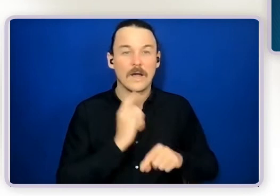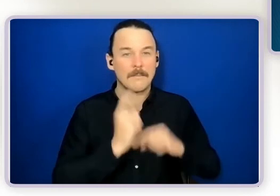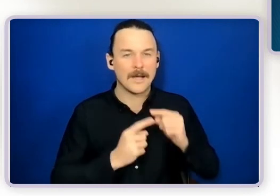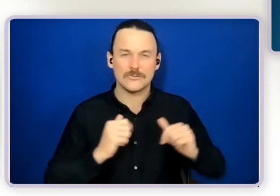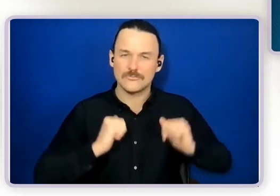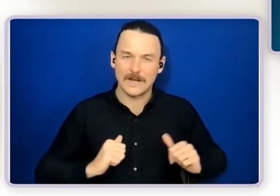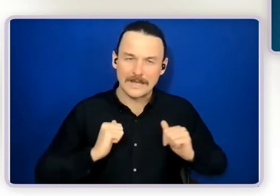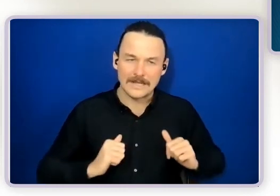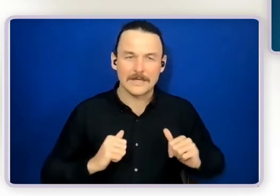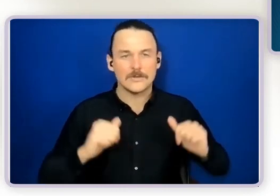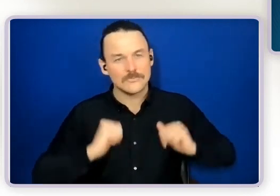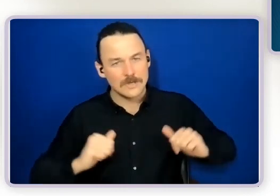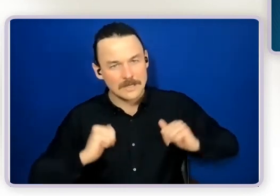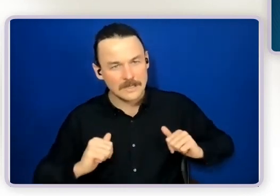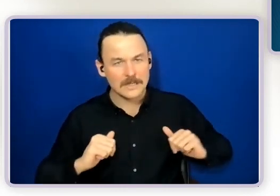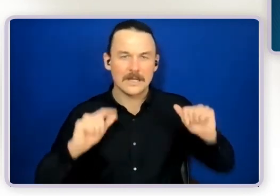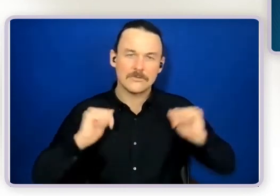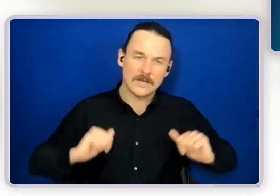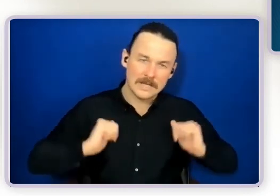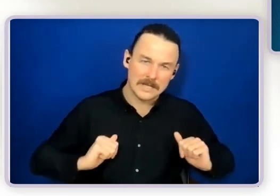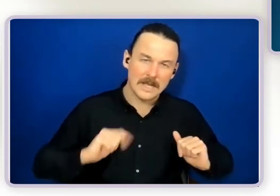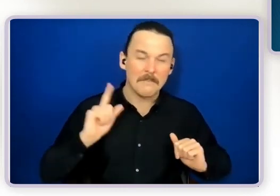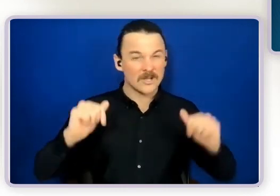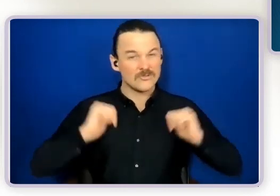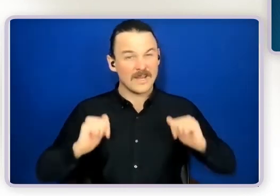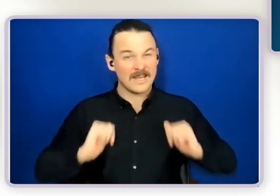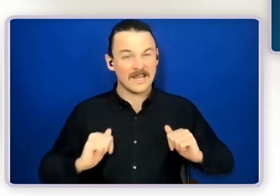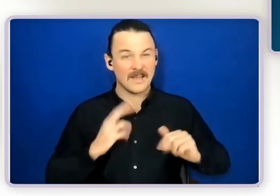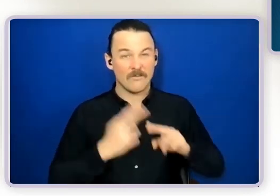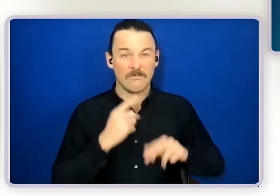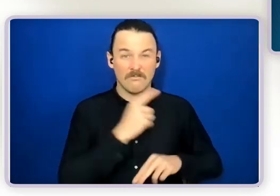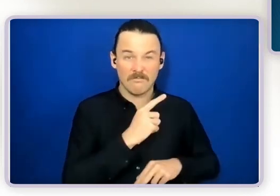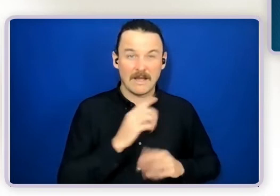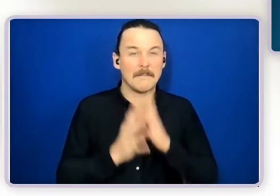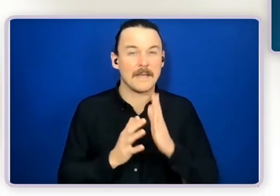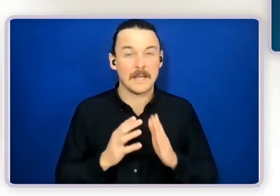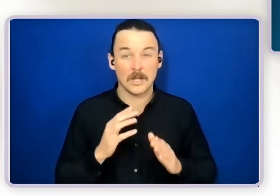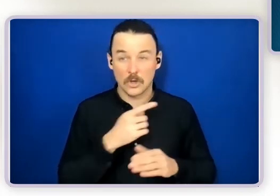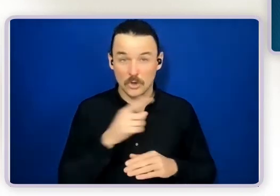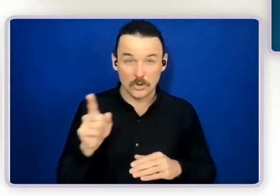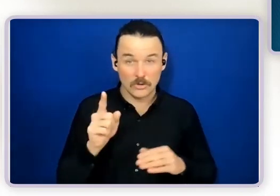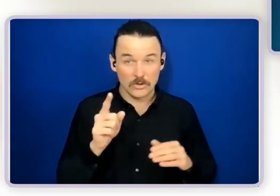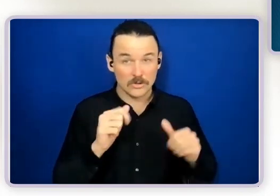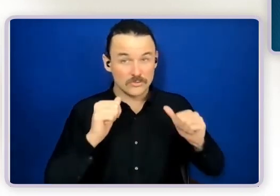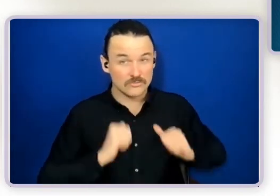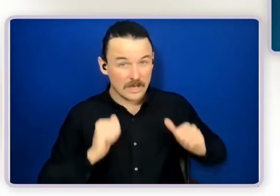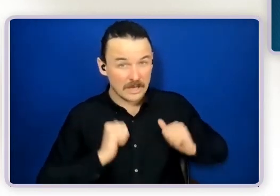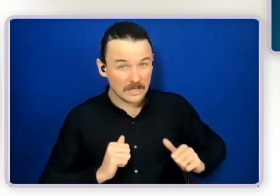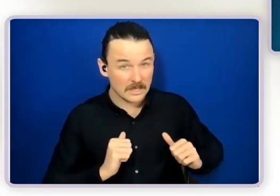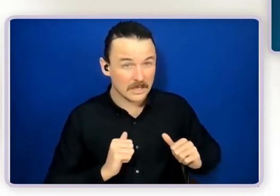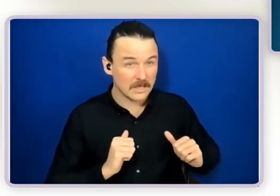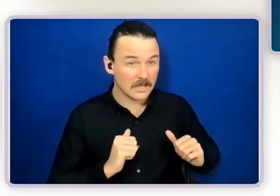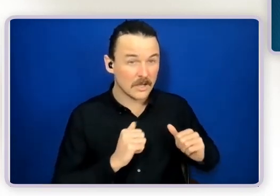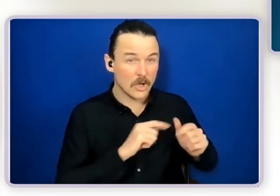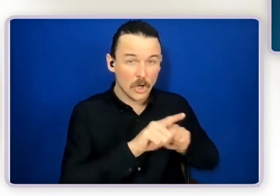what's in the NDIS guide. But if you are going to use restrictive practices, if it really